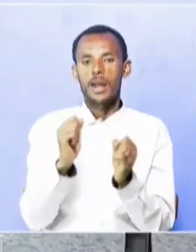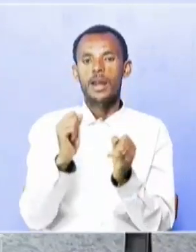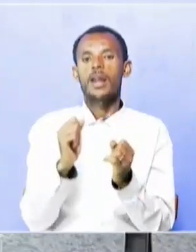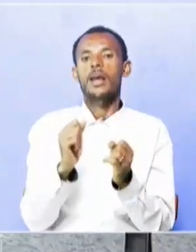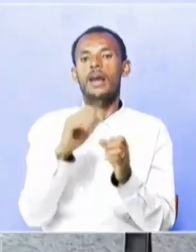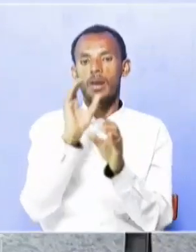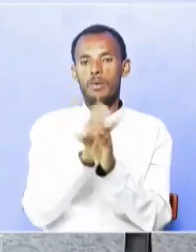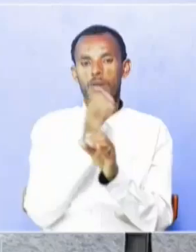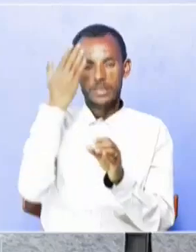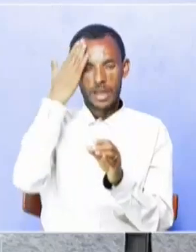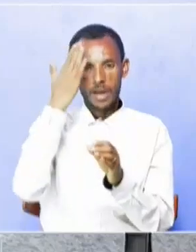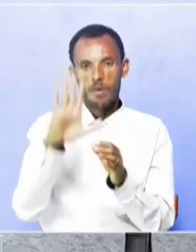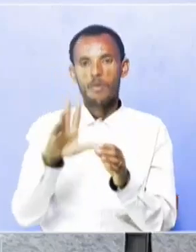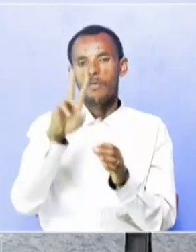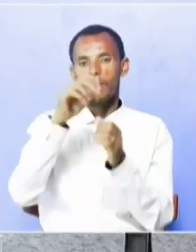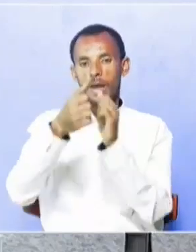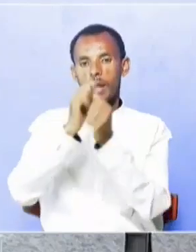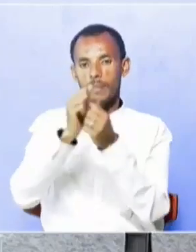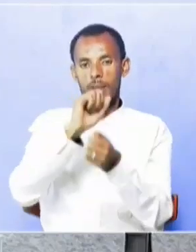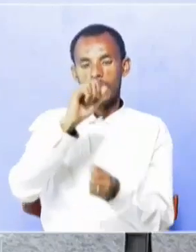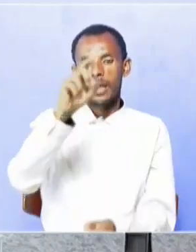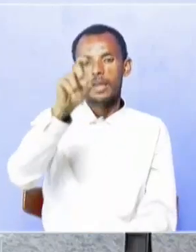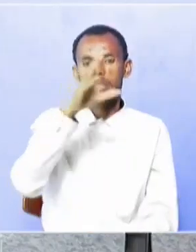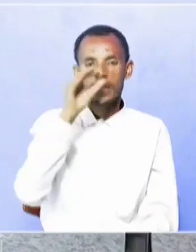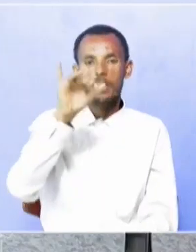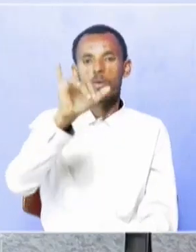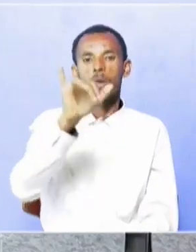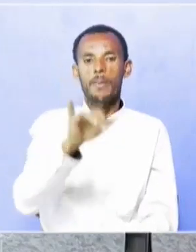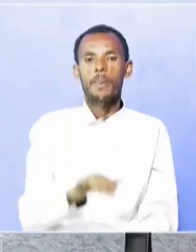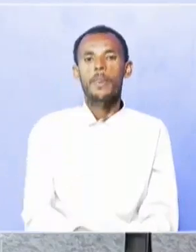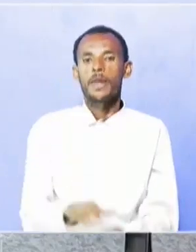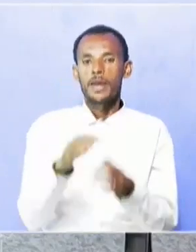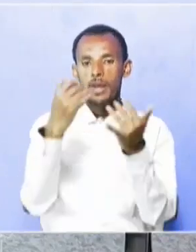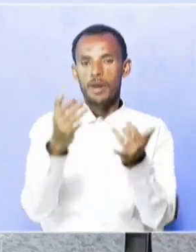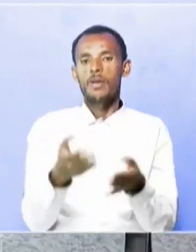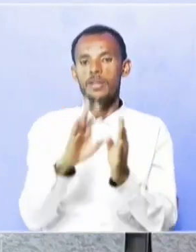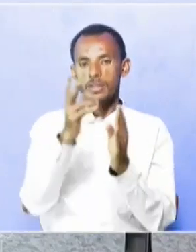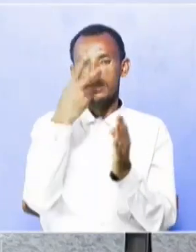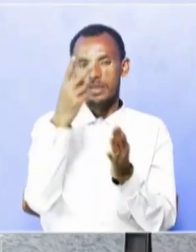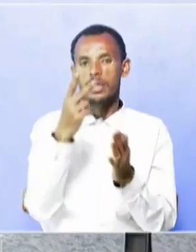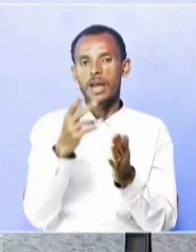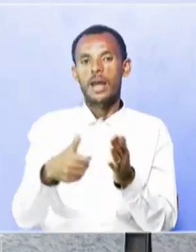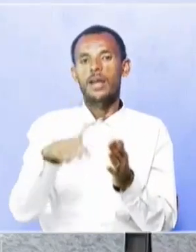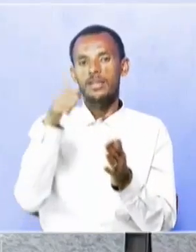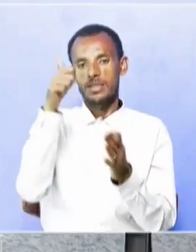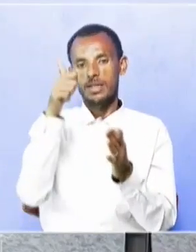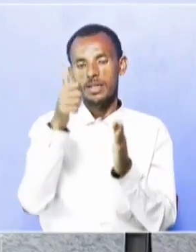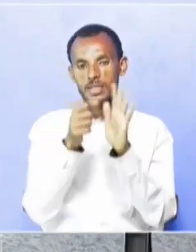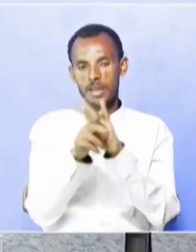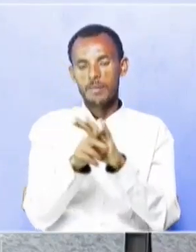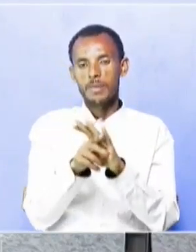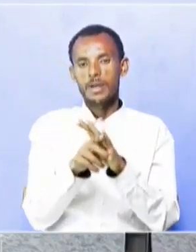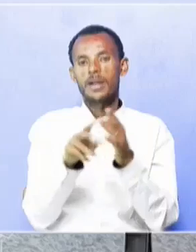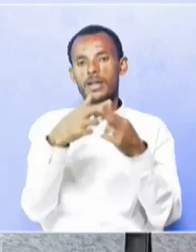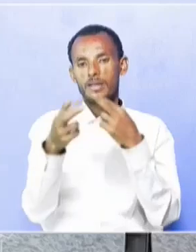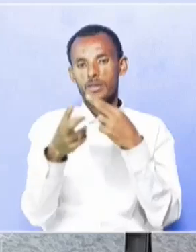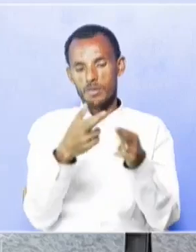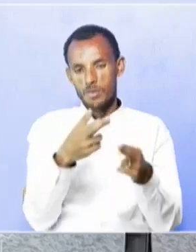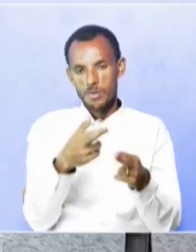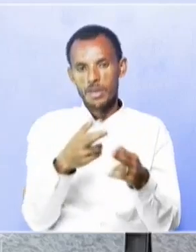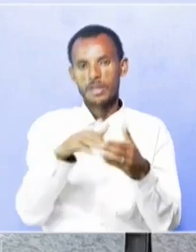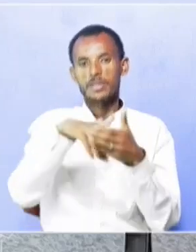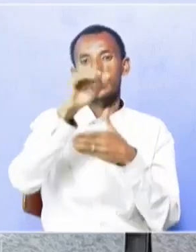the unknown variables x and y, right? Now let's see another example related to the exterior angle theorem.